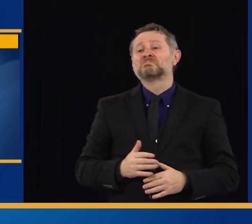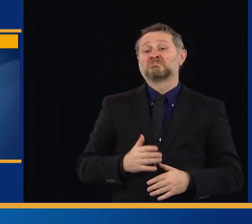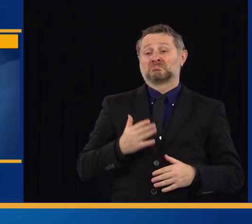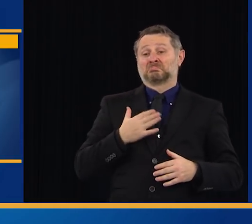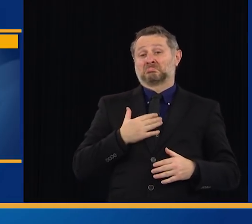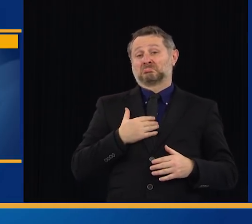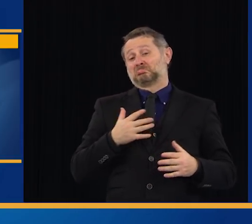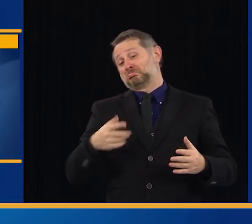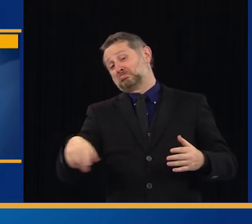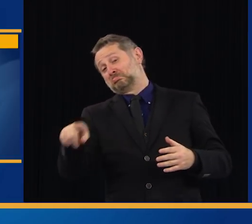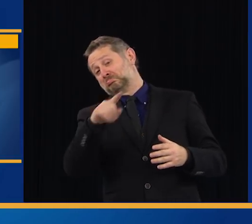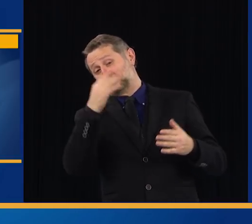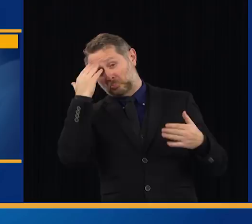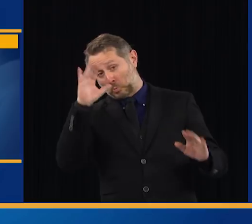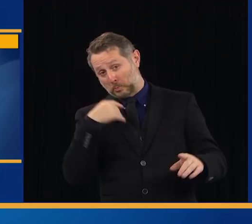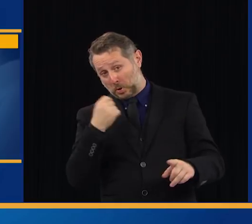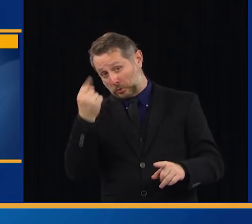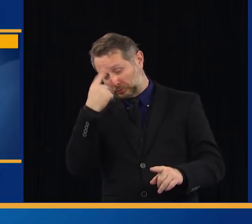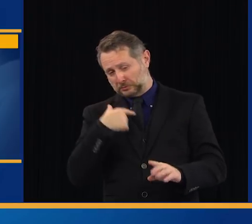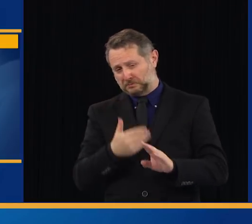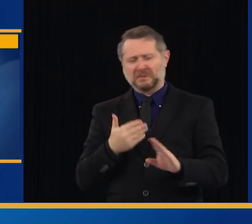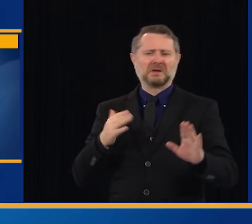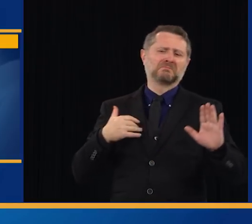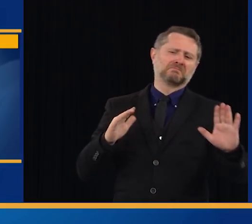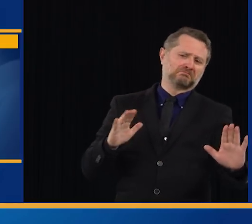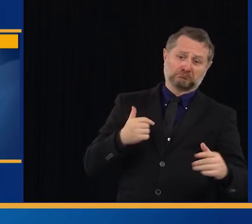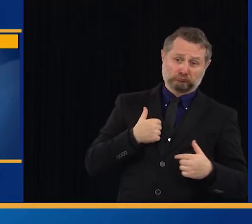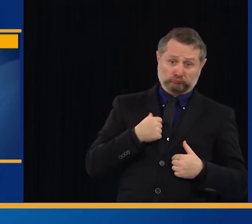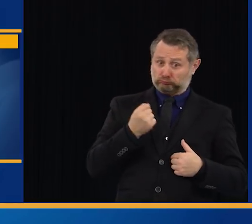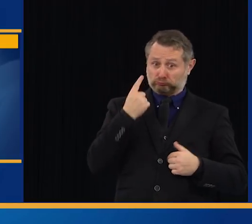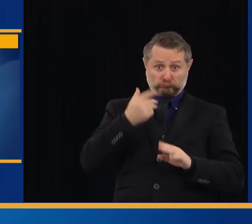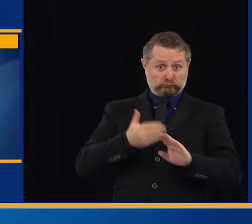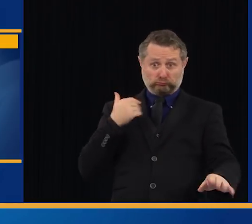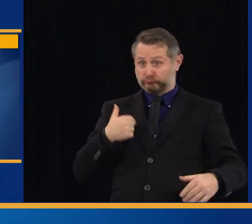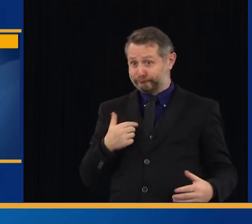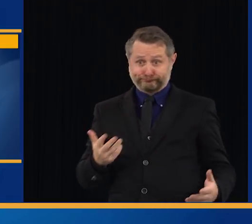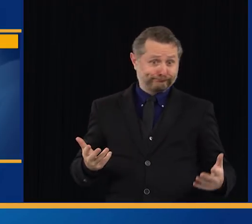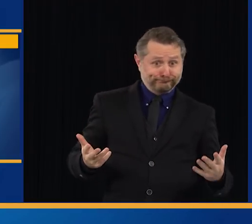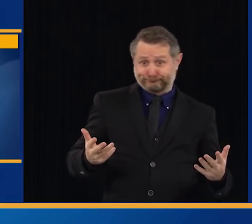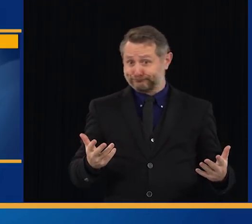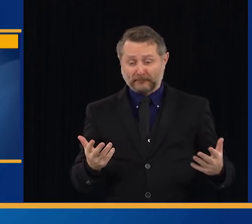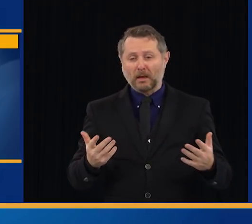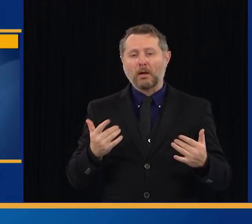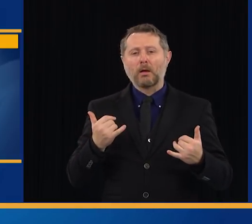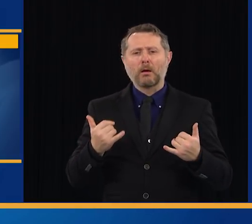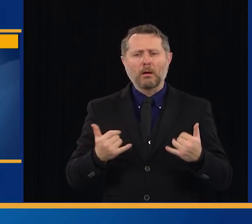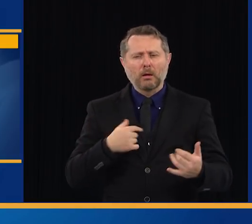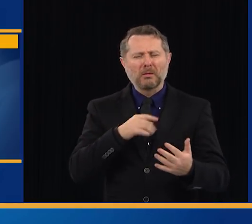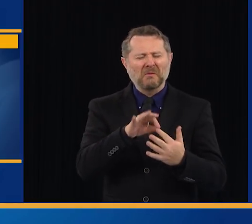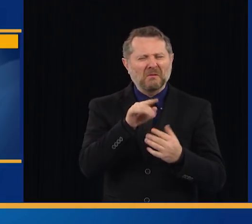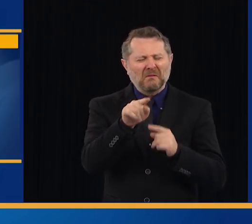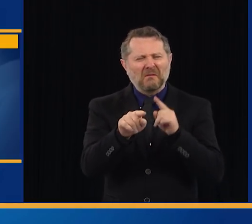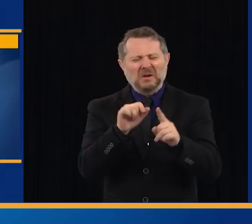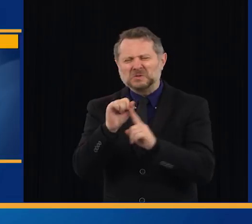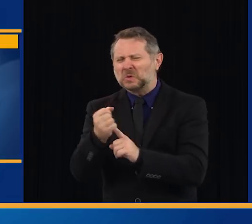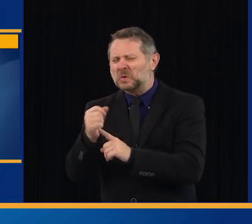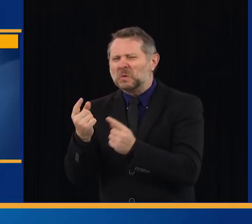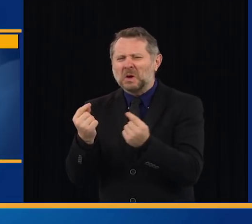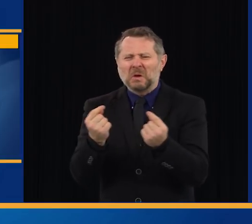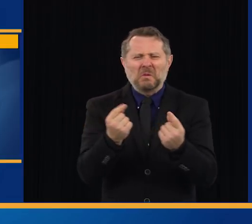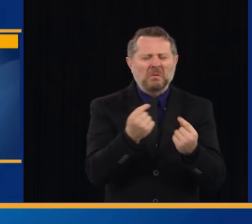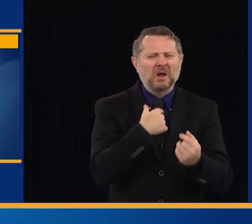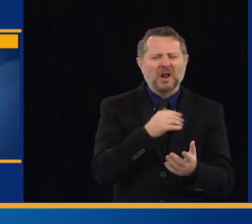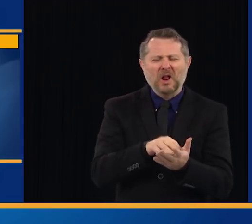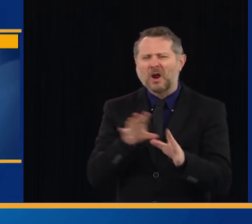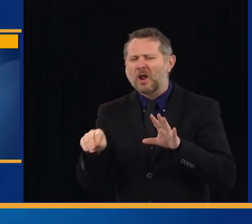appreciated this. I don't know that I did. Of all the unique aspects that we have learned going through